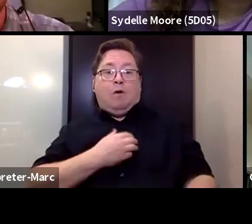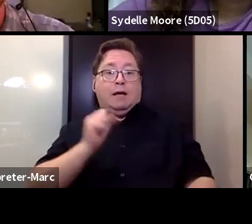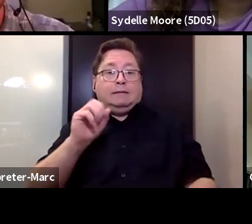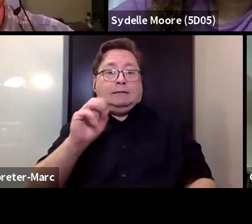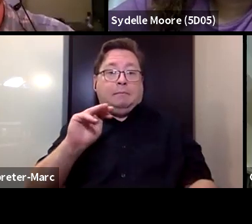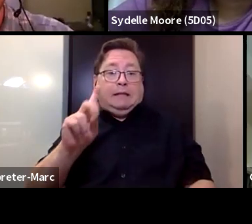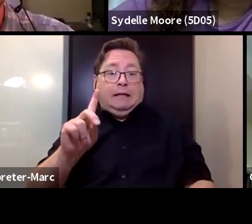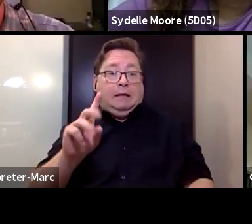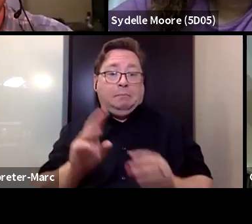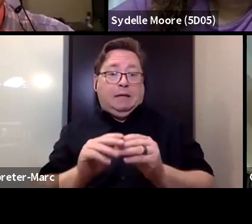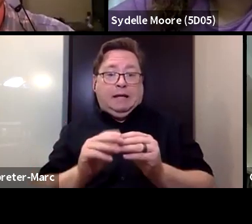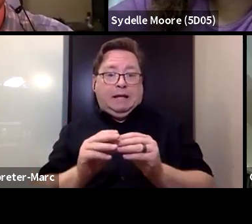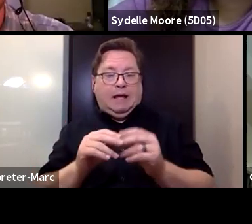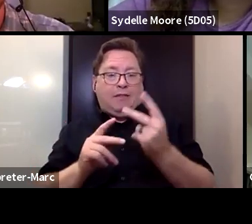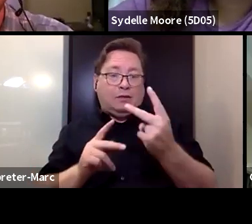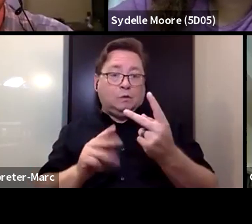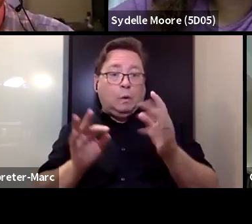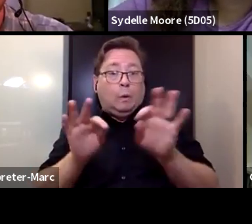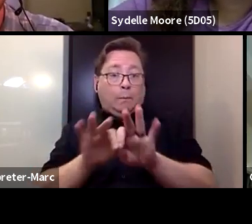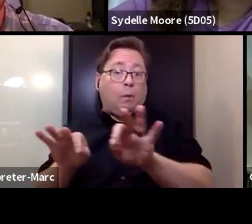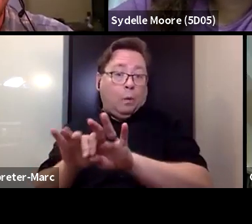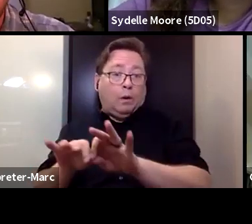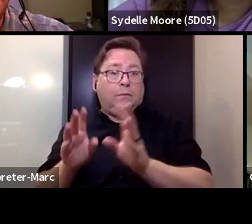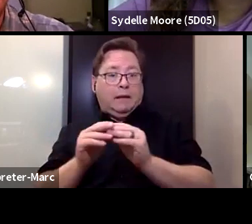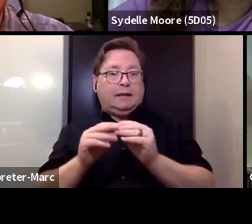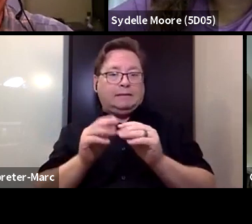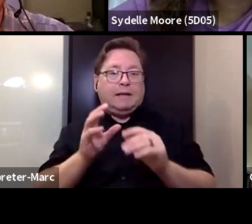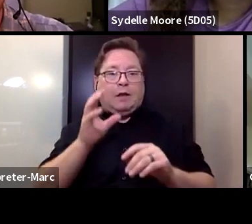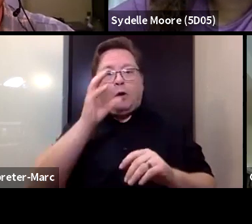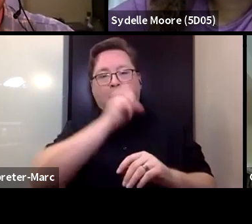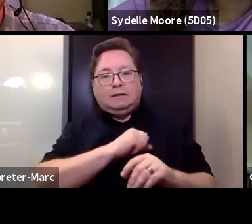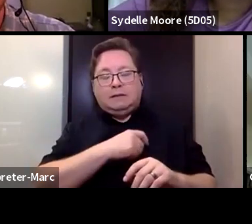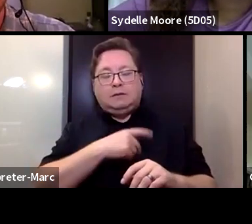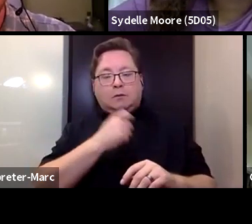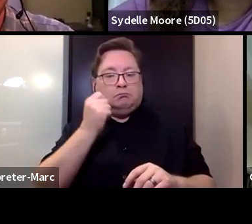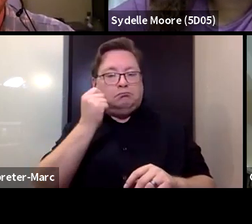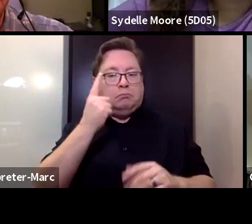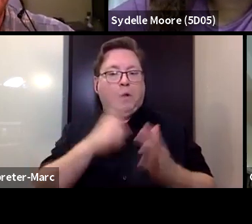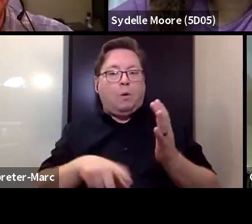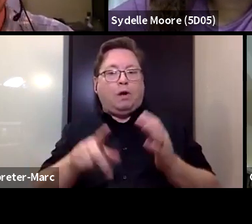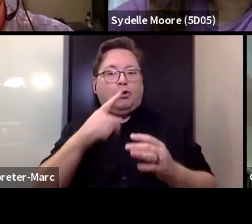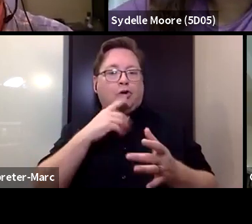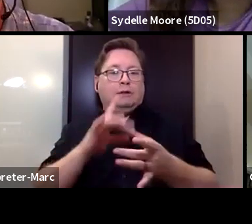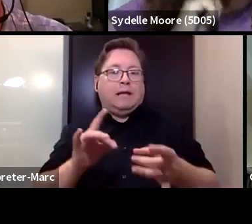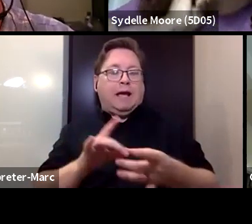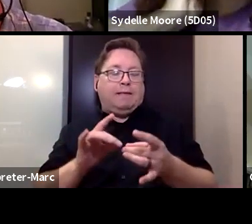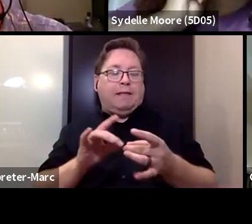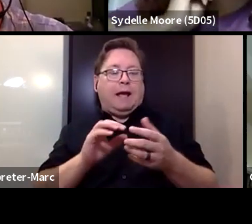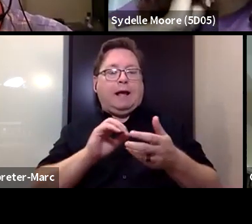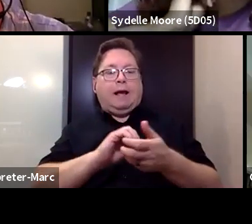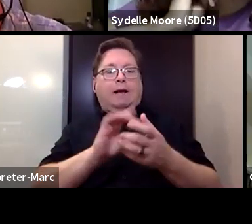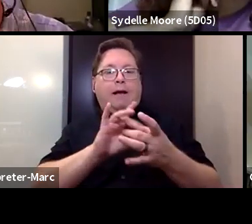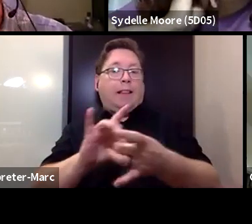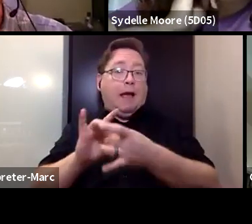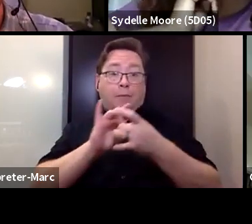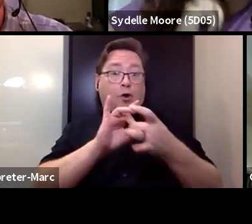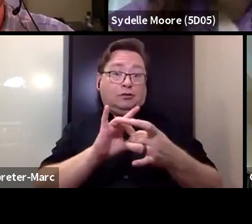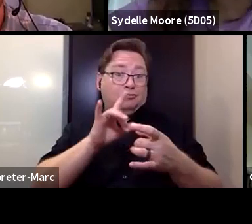two important meetings that they're missing. And so I see what you're saying. The collaboration is null and void